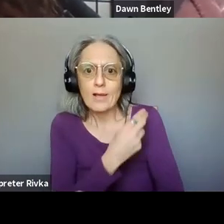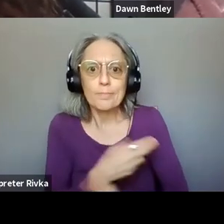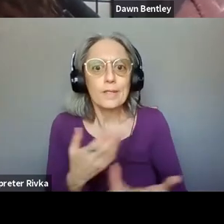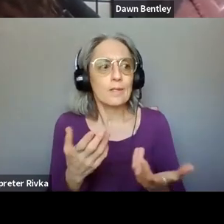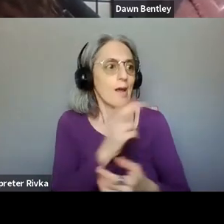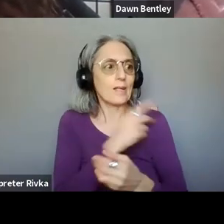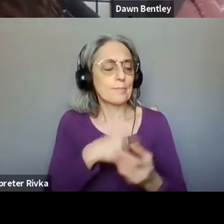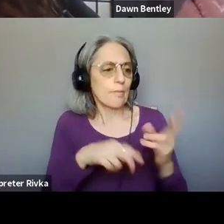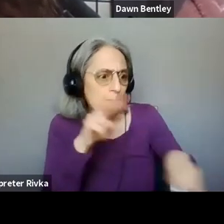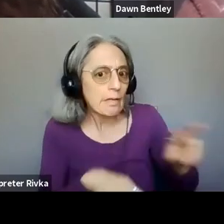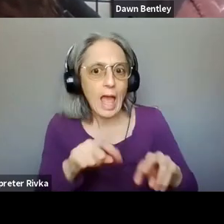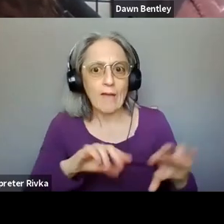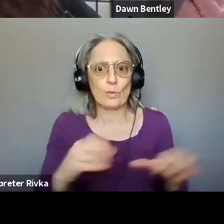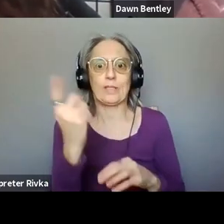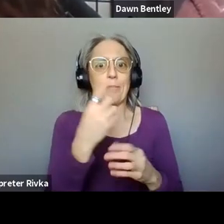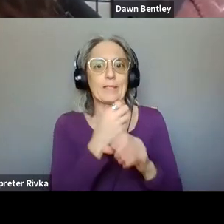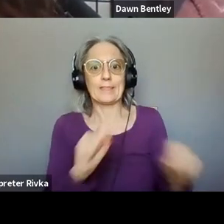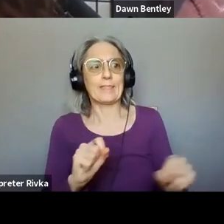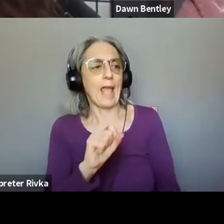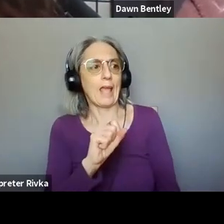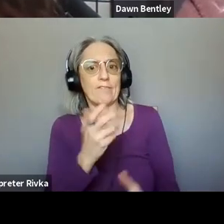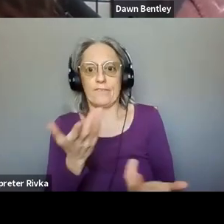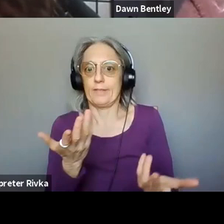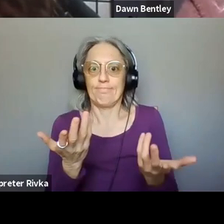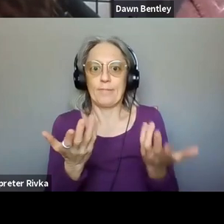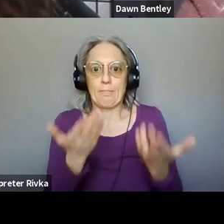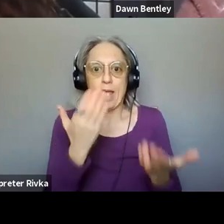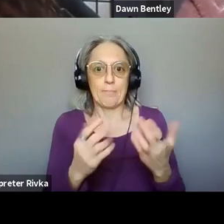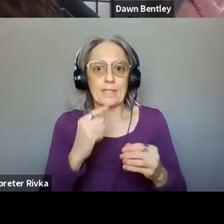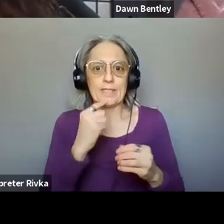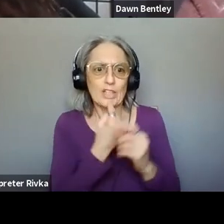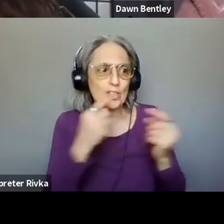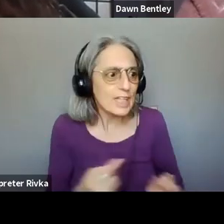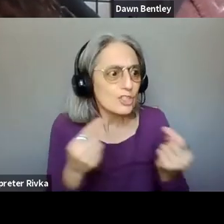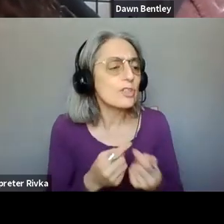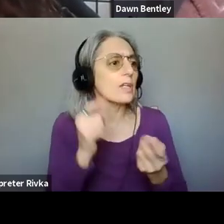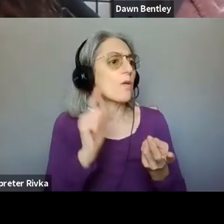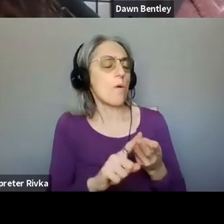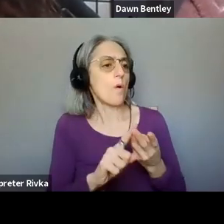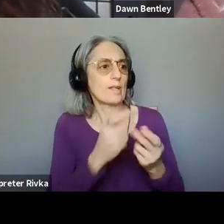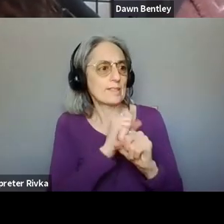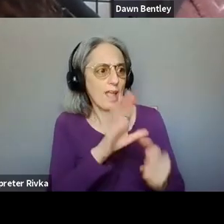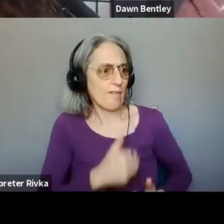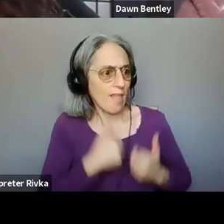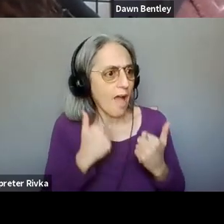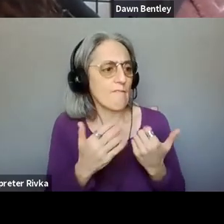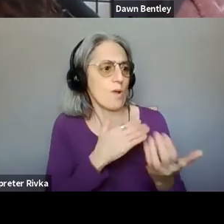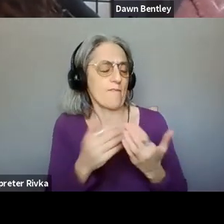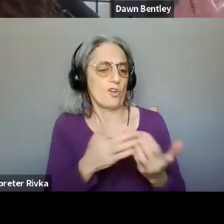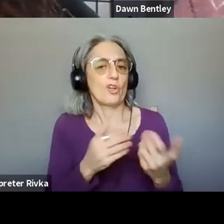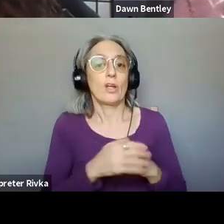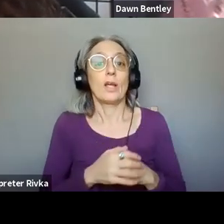something to save either serious injury or the life of an individual. And